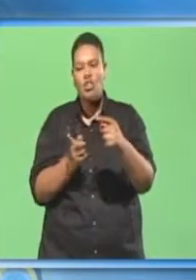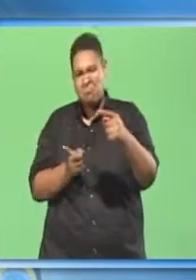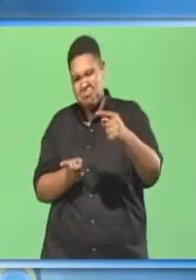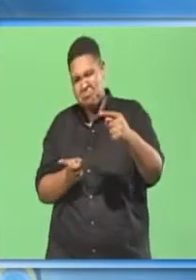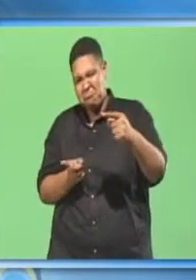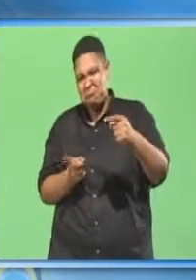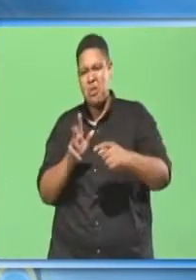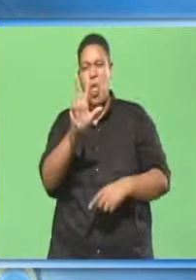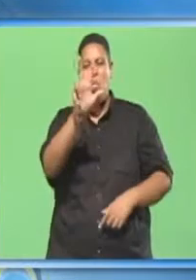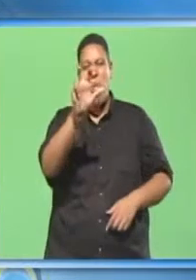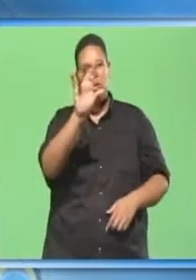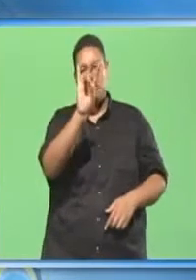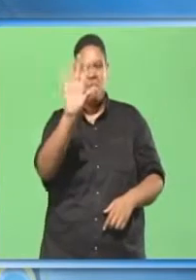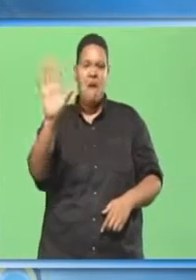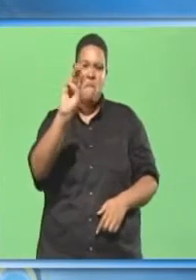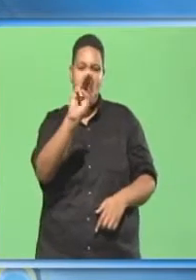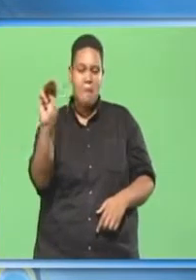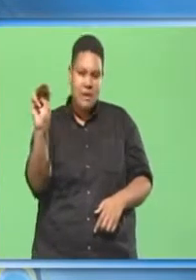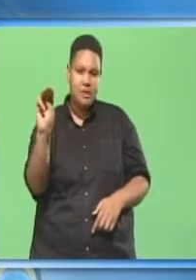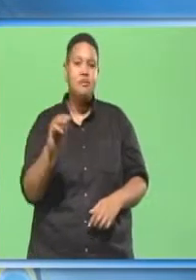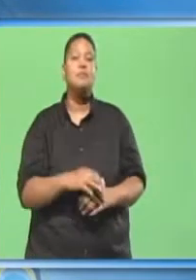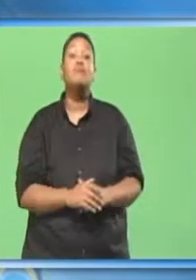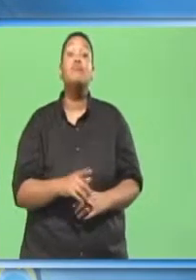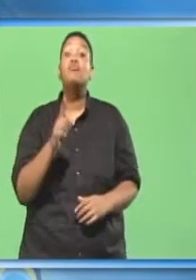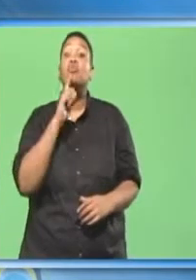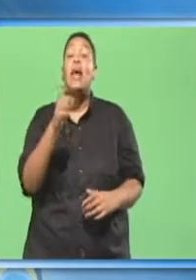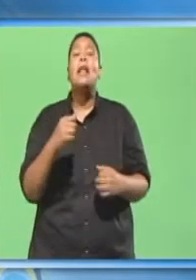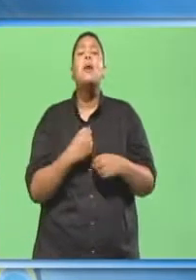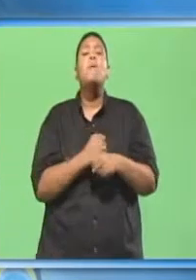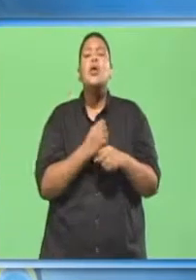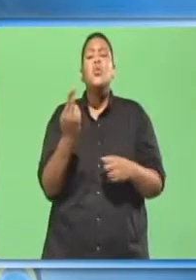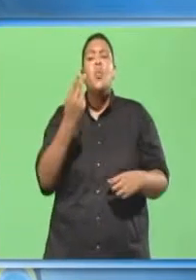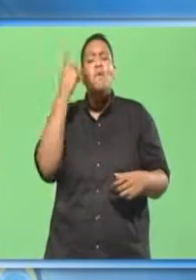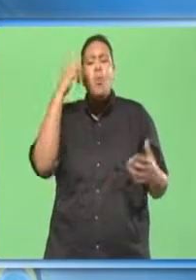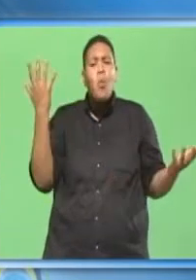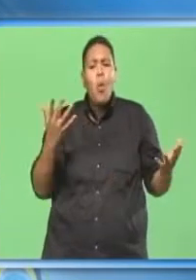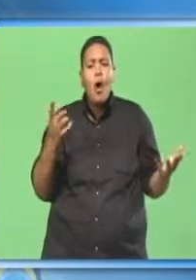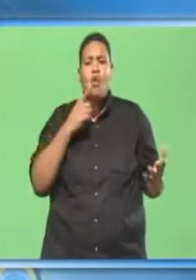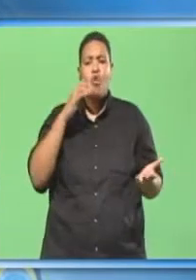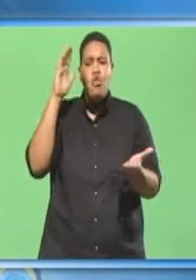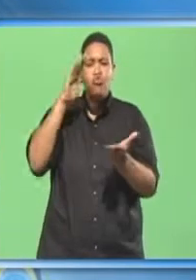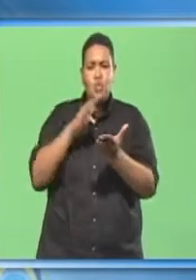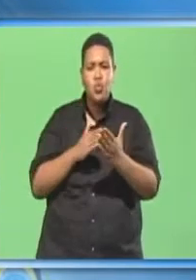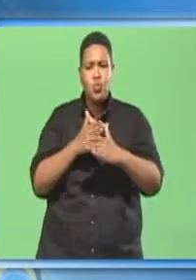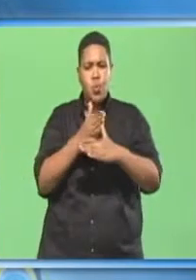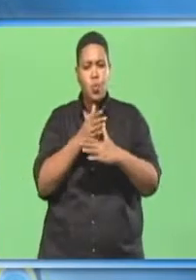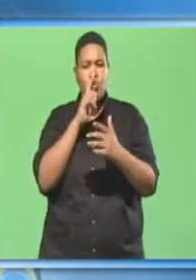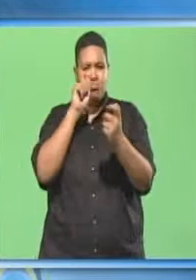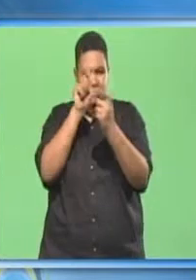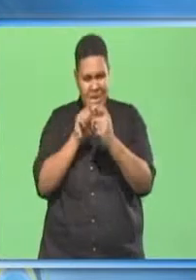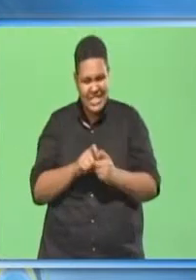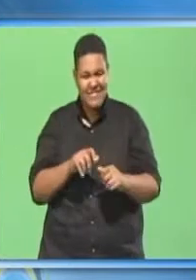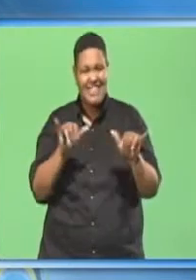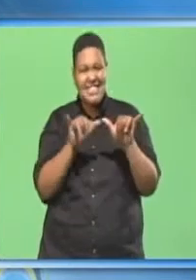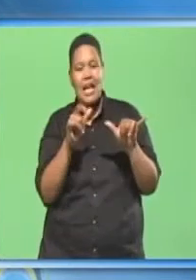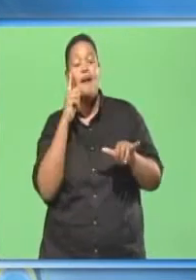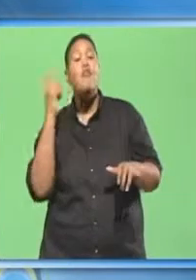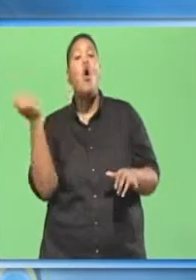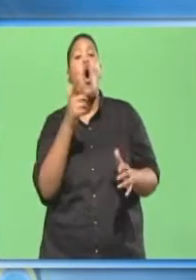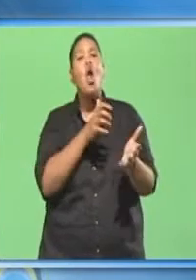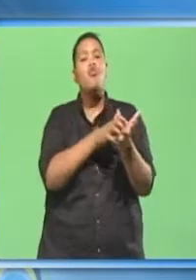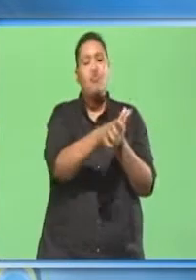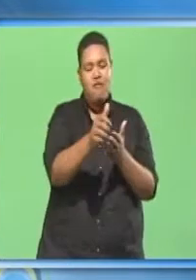of 375 millimeters. It is mainly used for reducing timber to the required size and for all rough